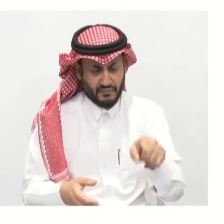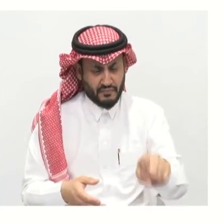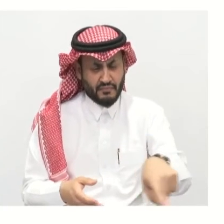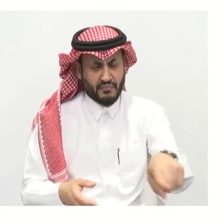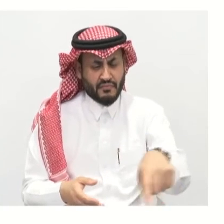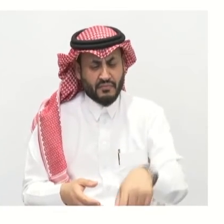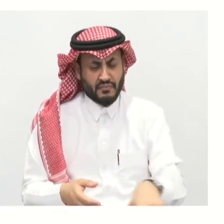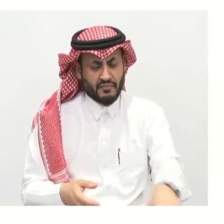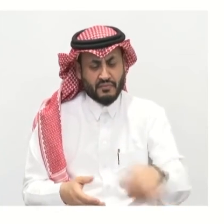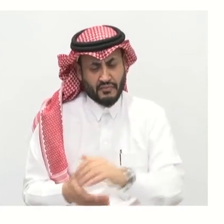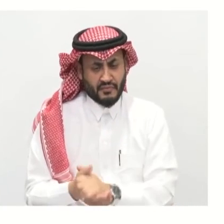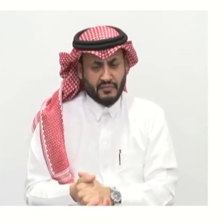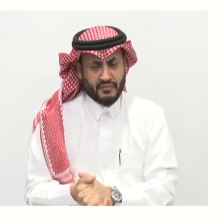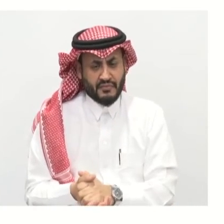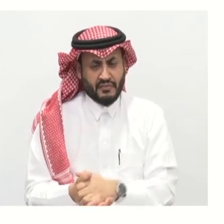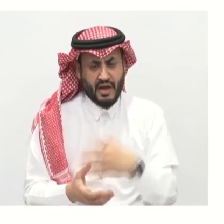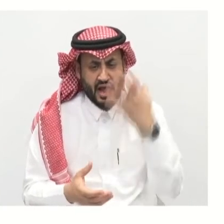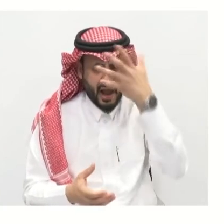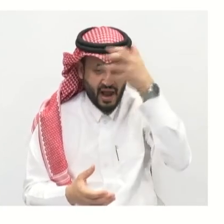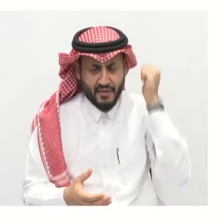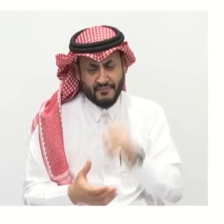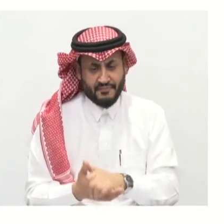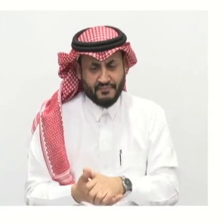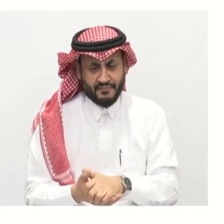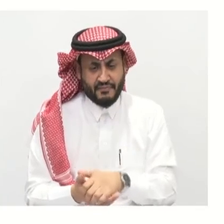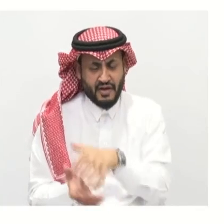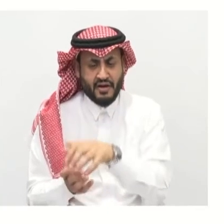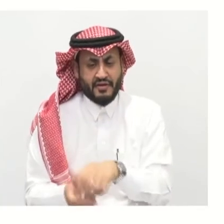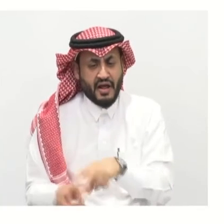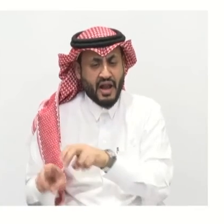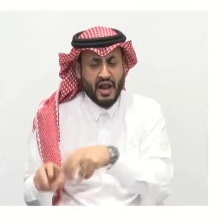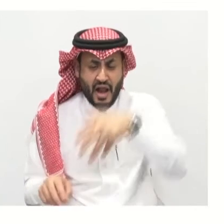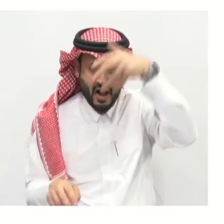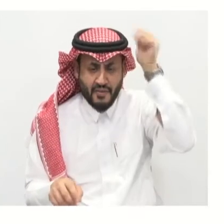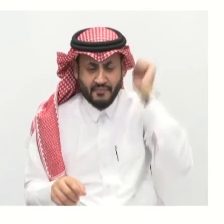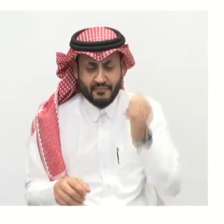I choose this. We can say the